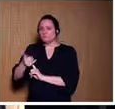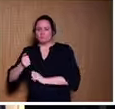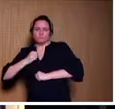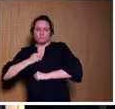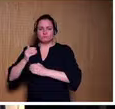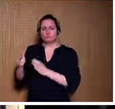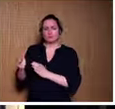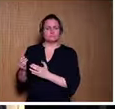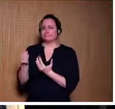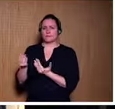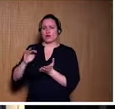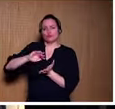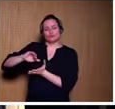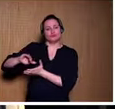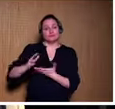something professional,